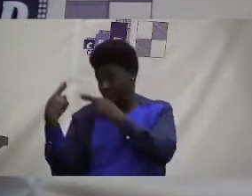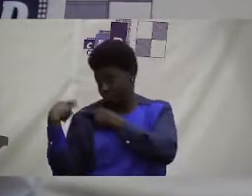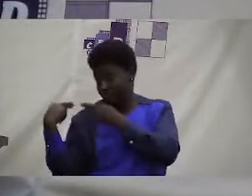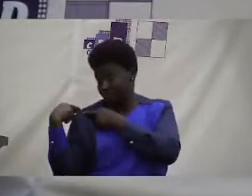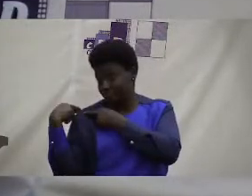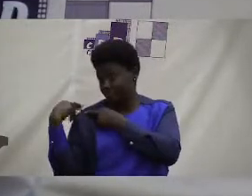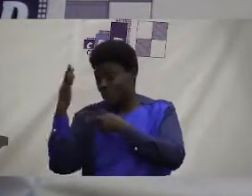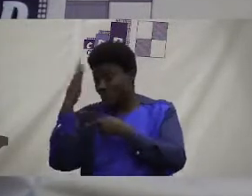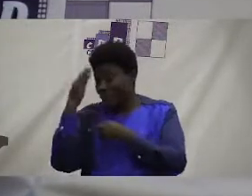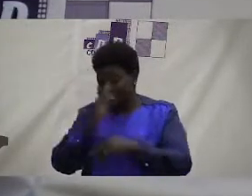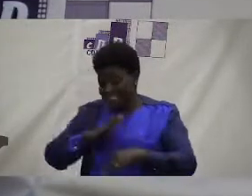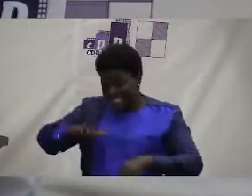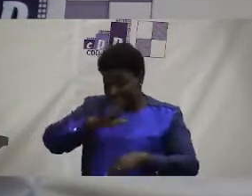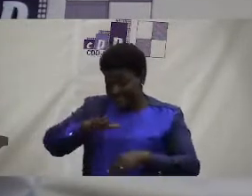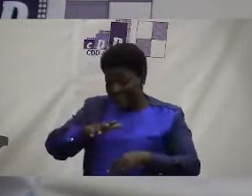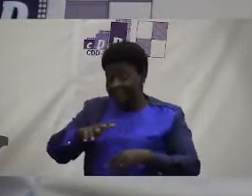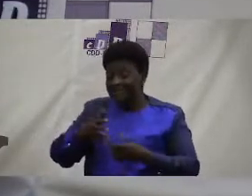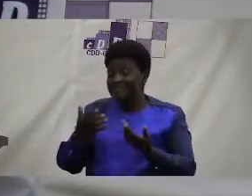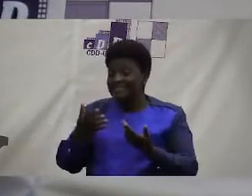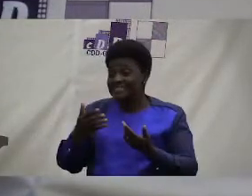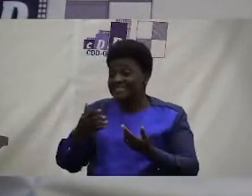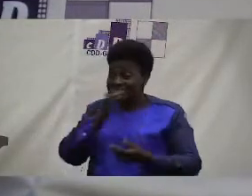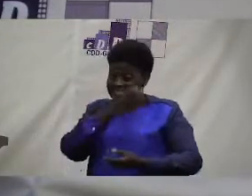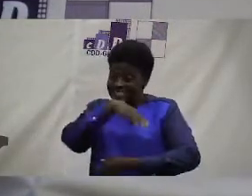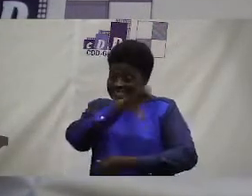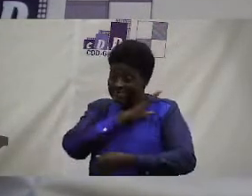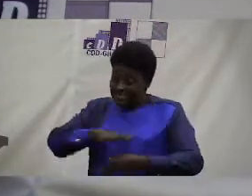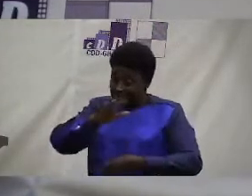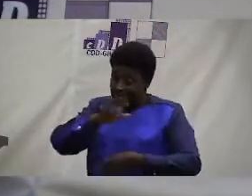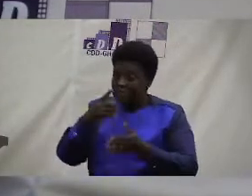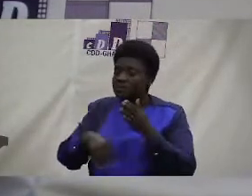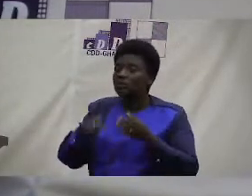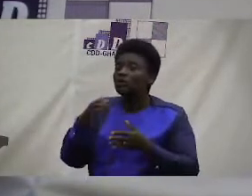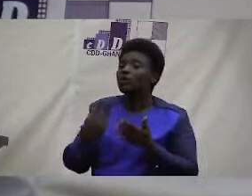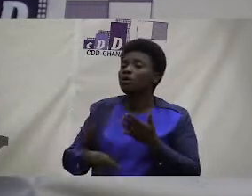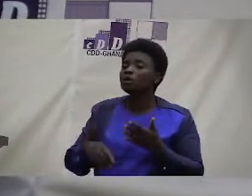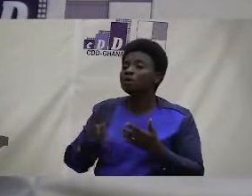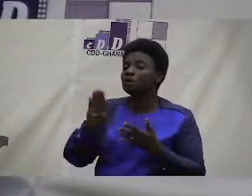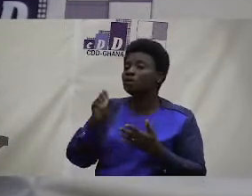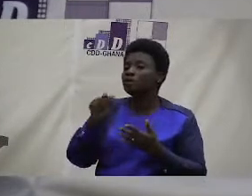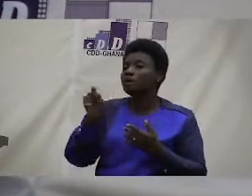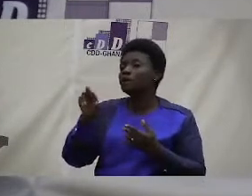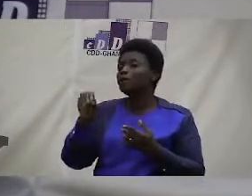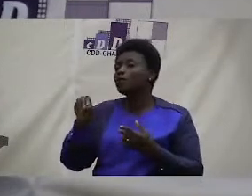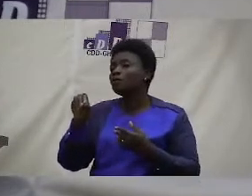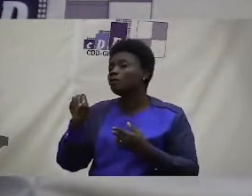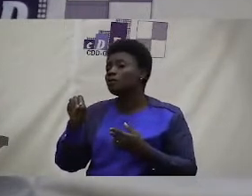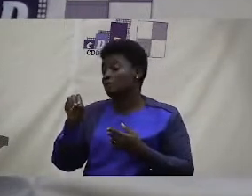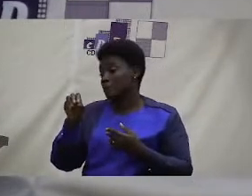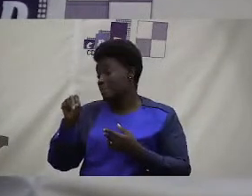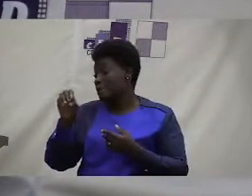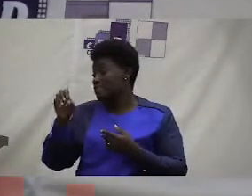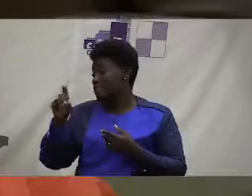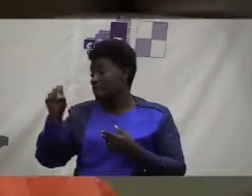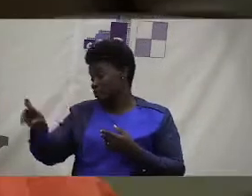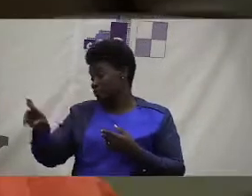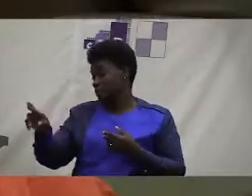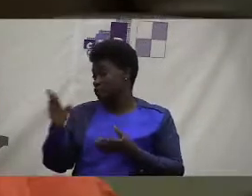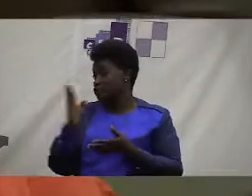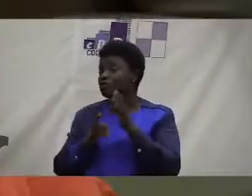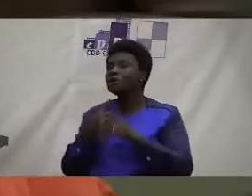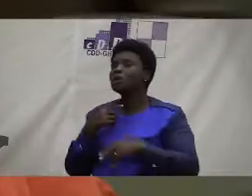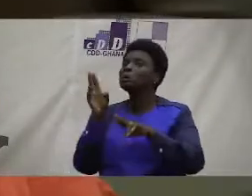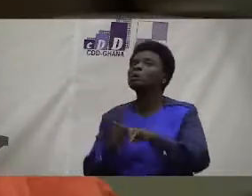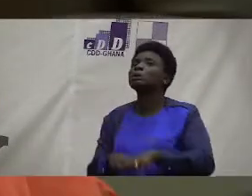barometer of the average people. Some people take up accountability just because they are listening to their